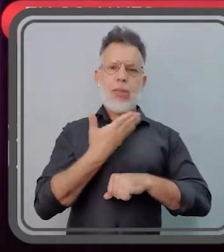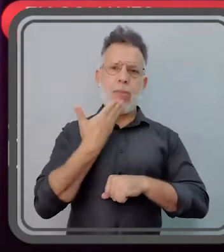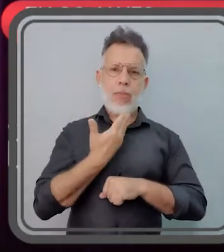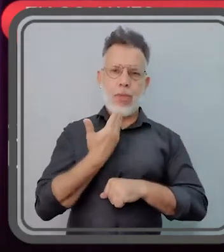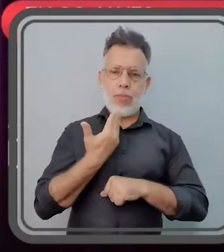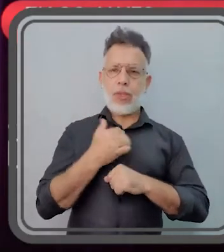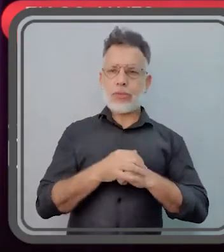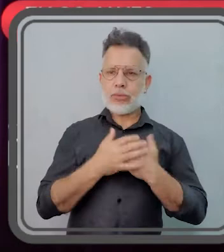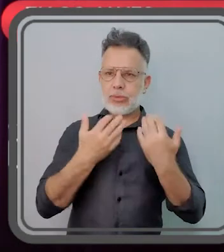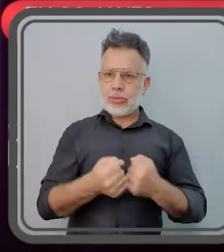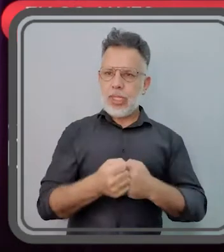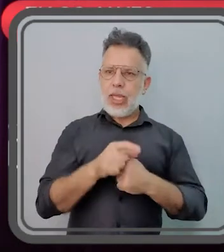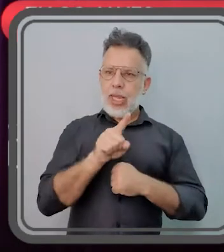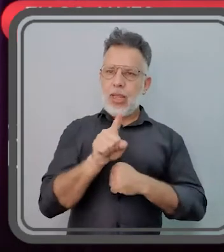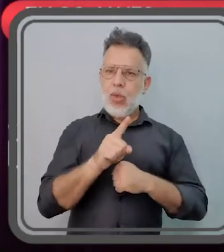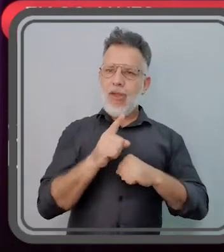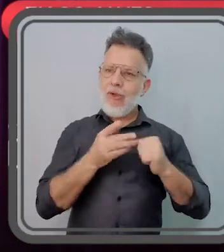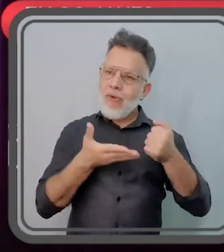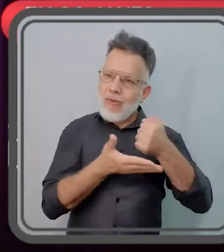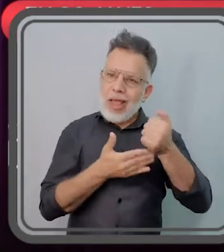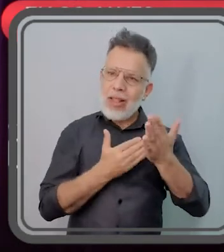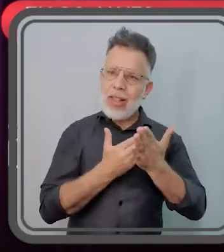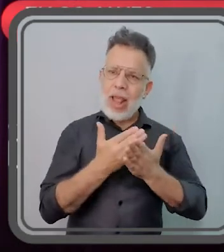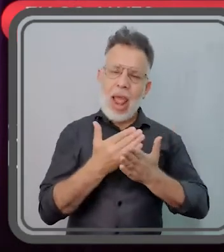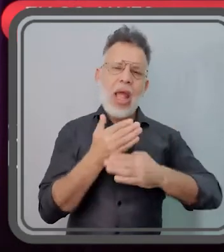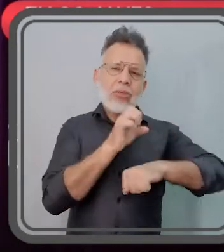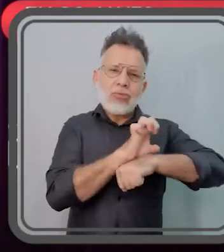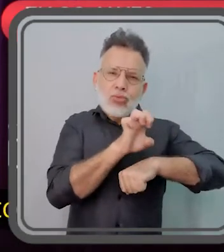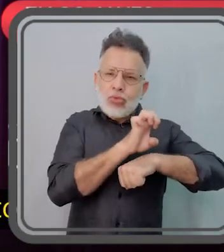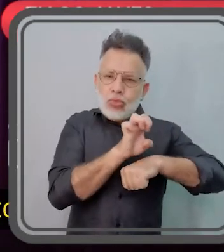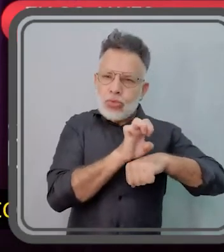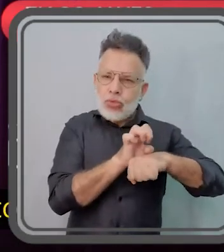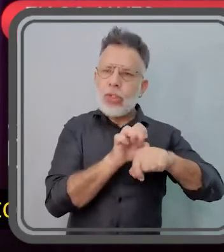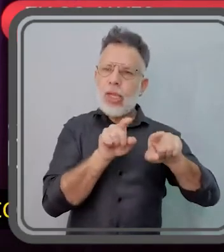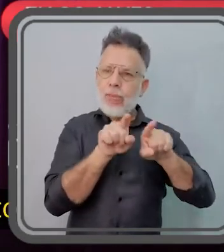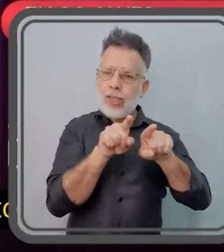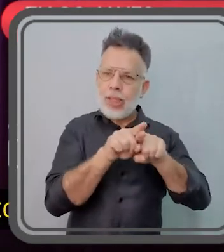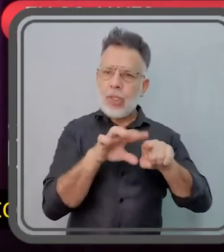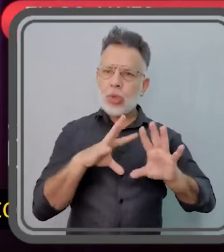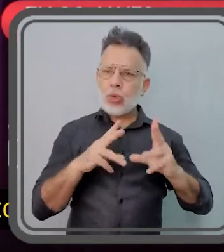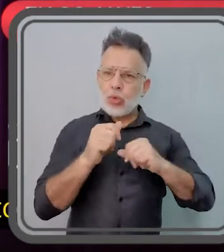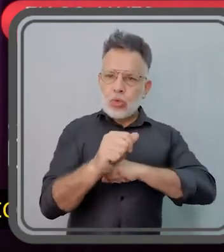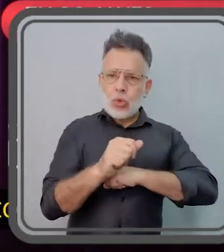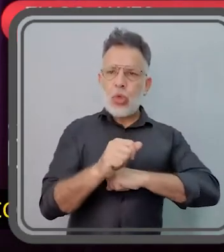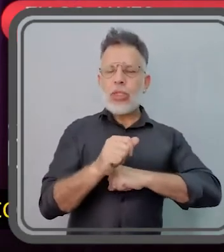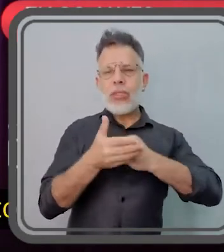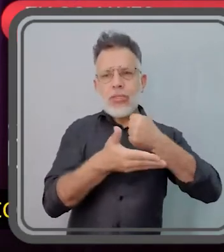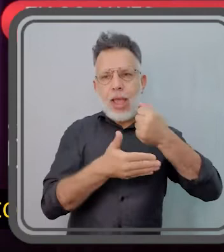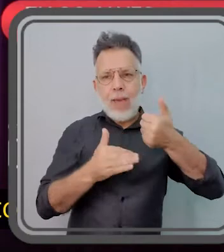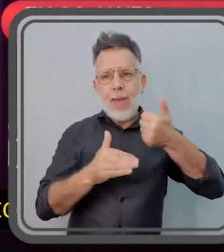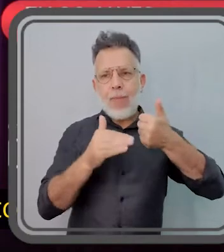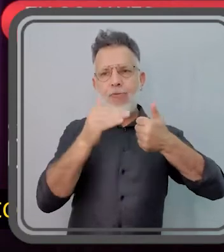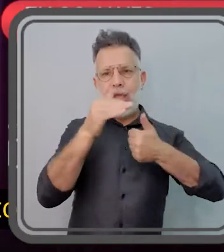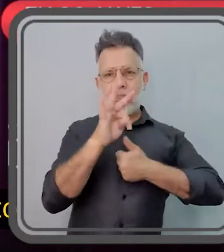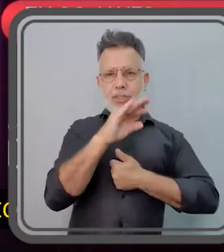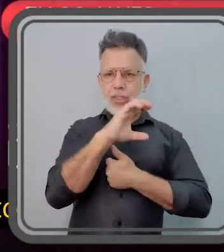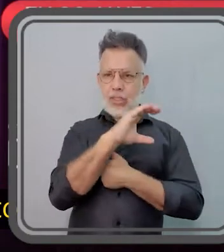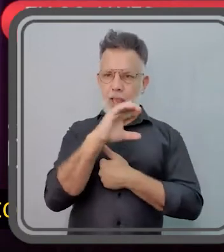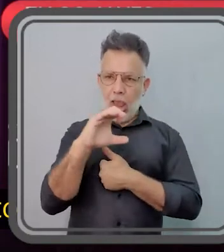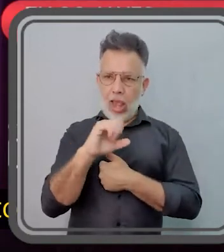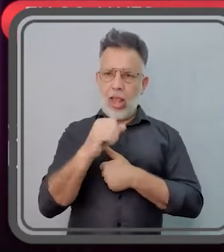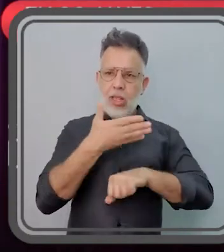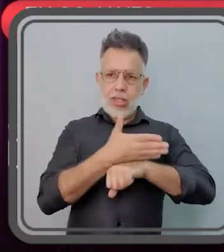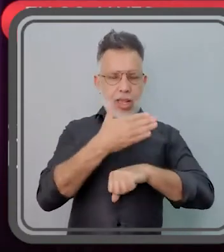of the training. And it's not only in the initial phase, which is the internship, but this training is something that we do at all stages